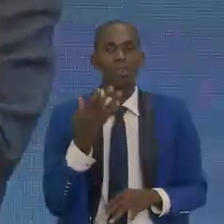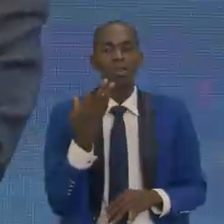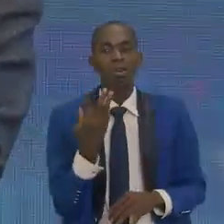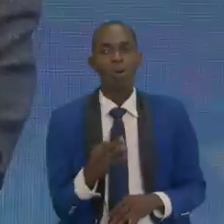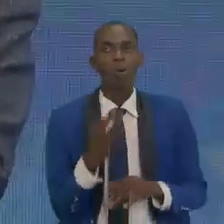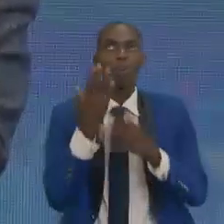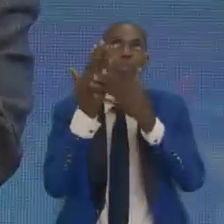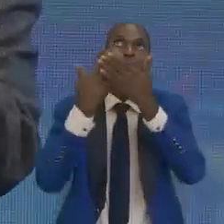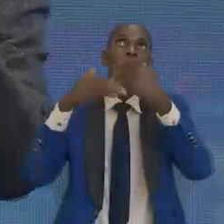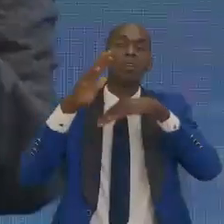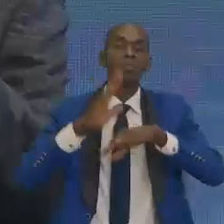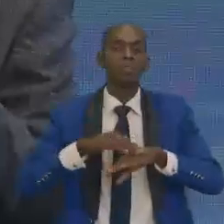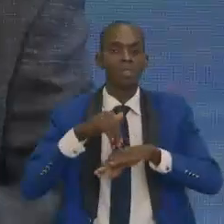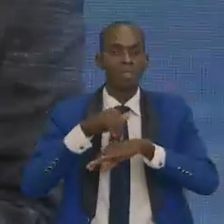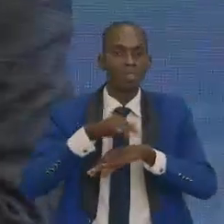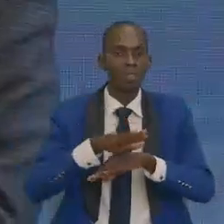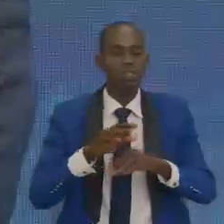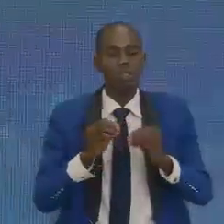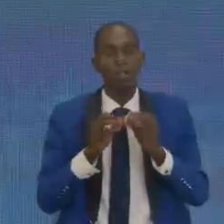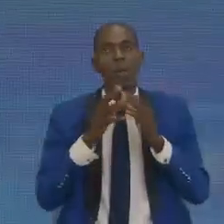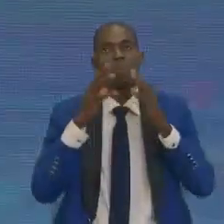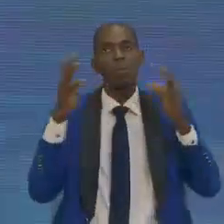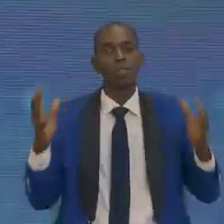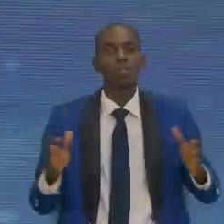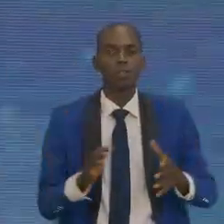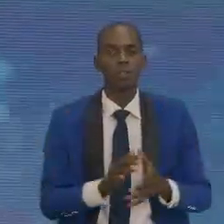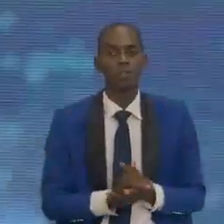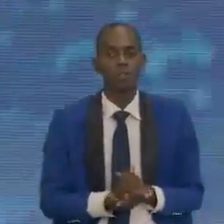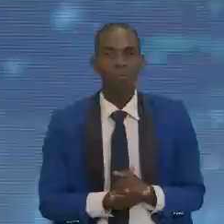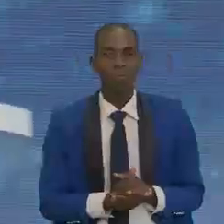heaven sent abundance.